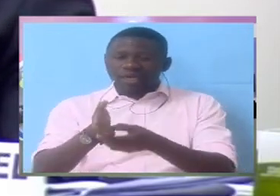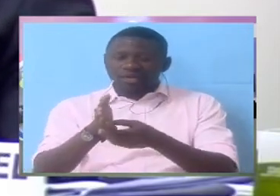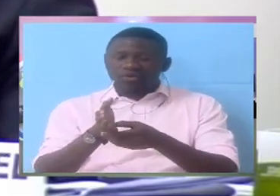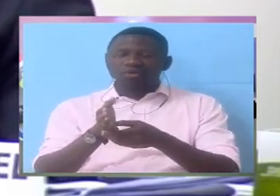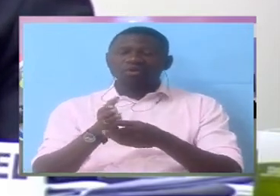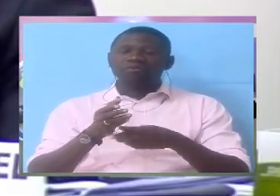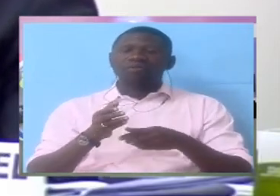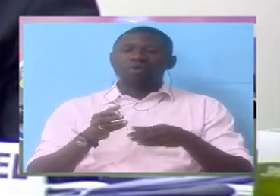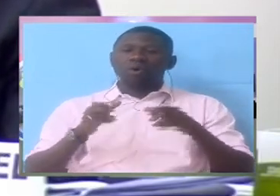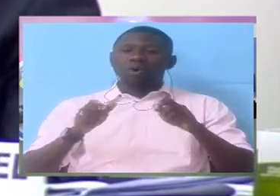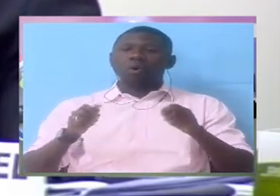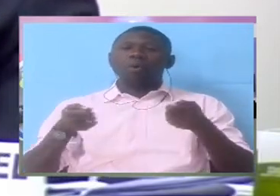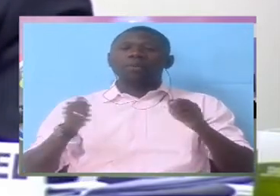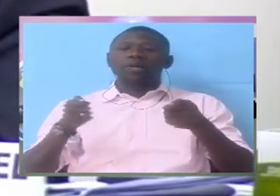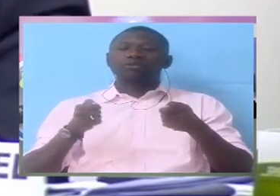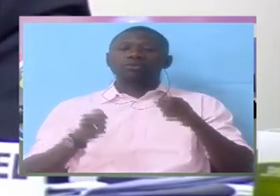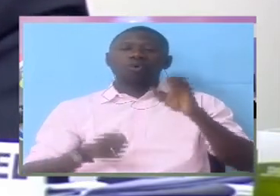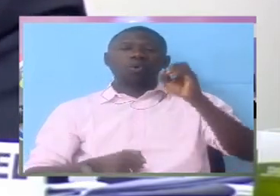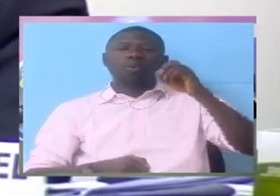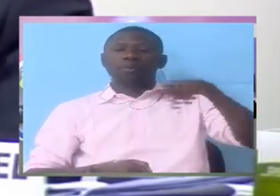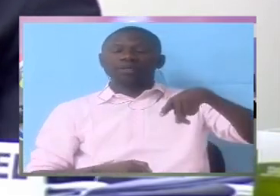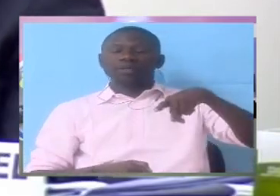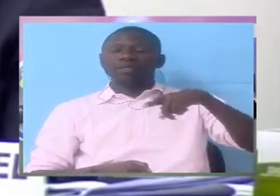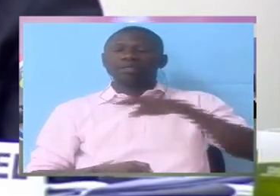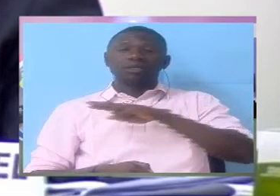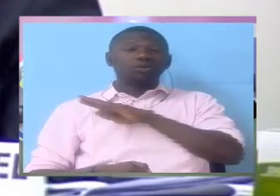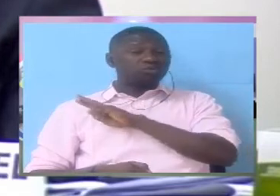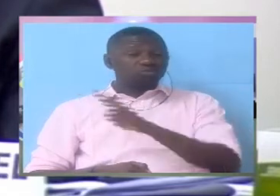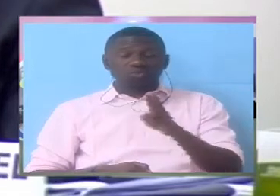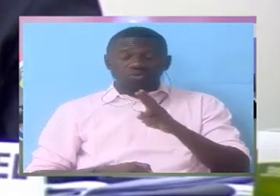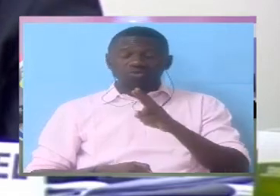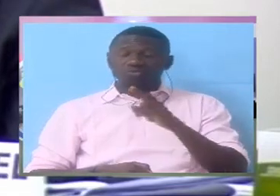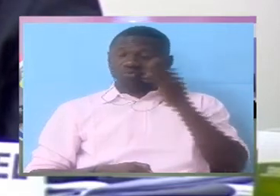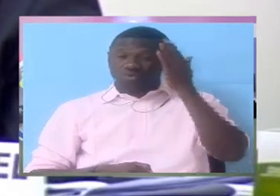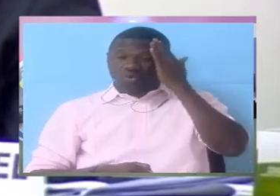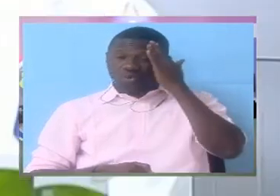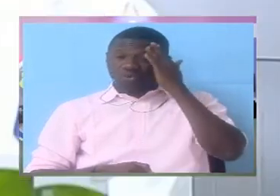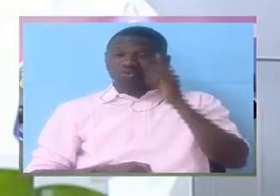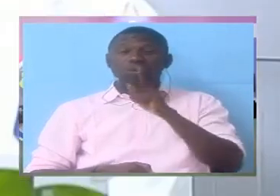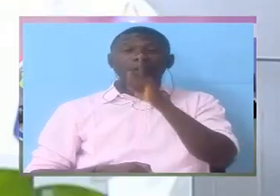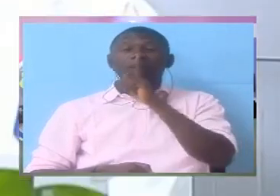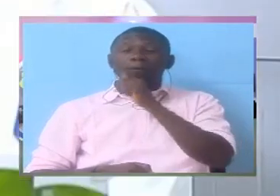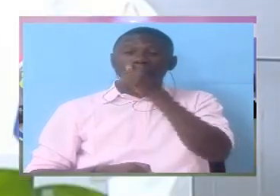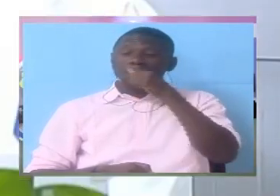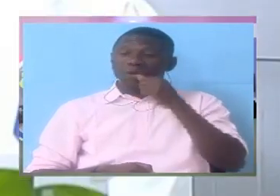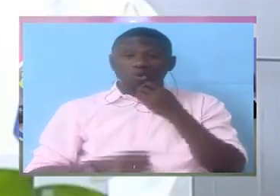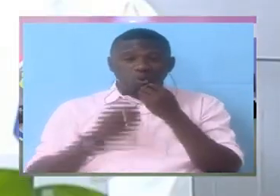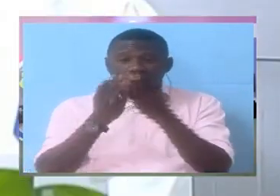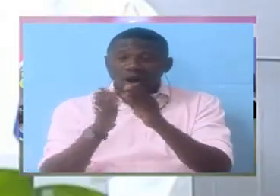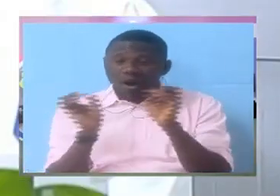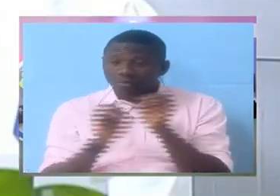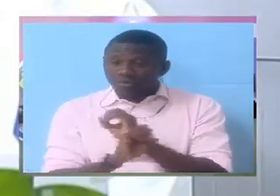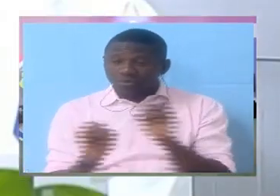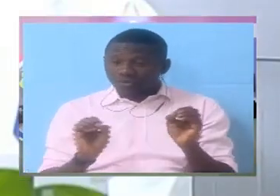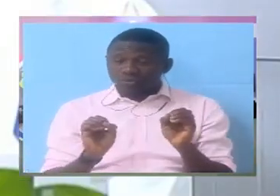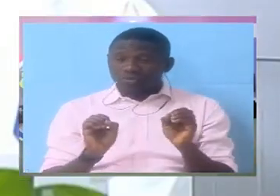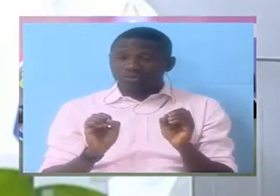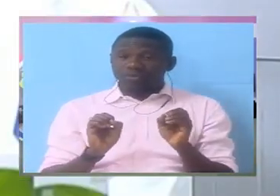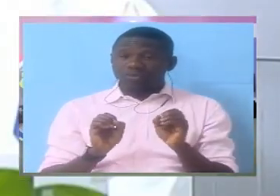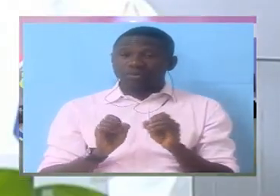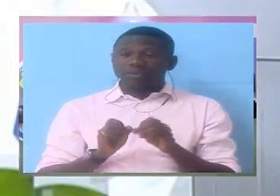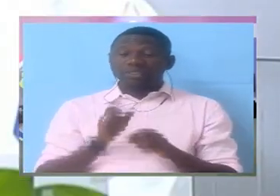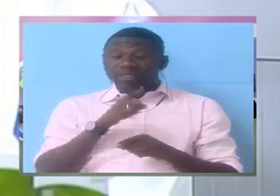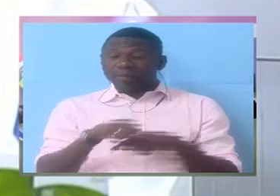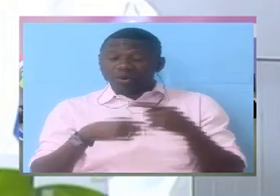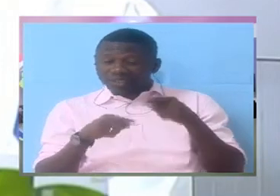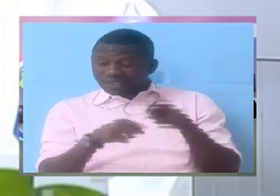need not know? Kul katara al hala bulaj ala kul katara al hala nyadi de to. Dame de ka foko director general nyin do de amanyana ka nyin